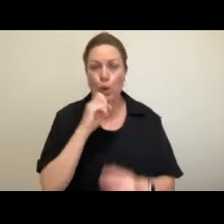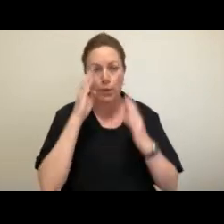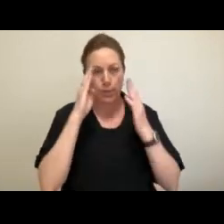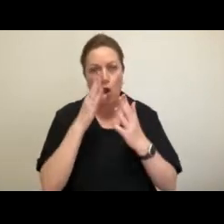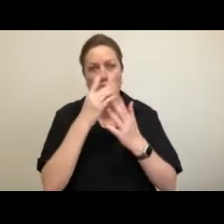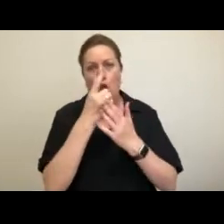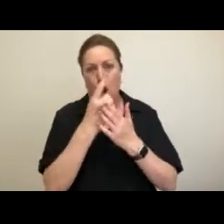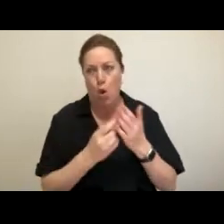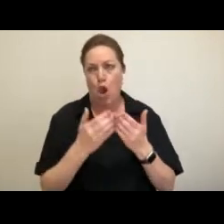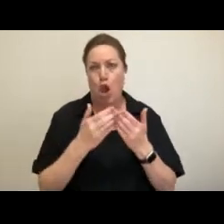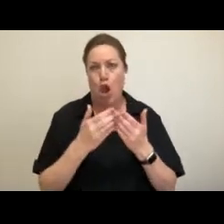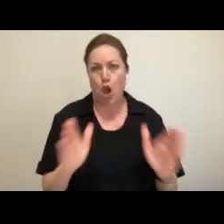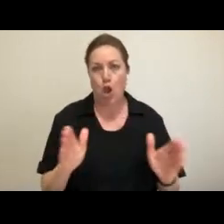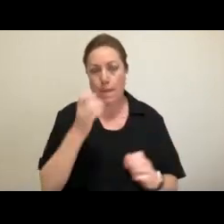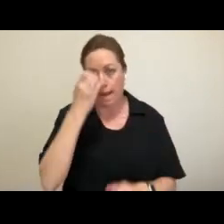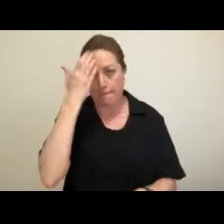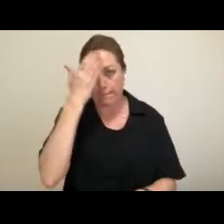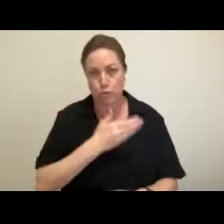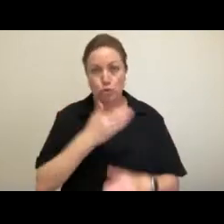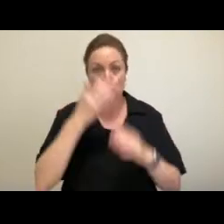artists.